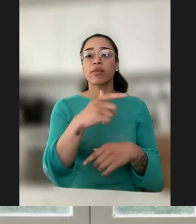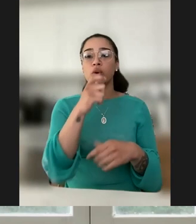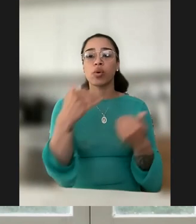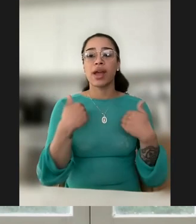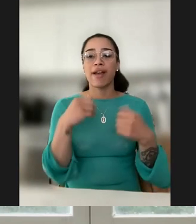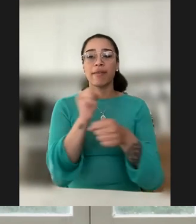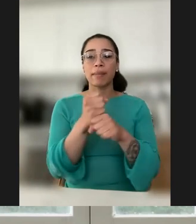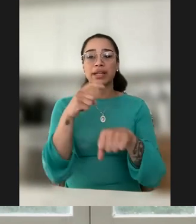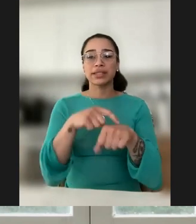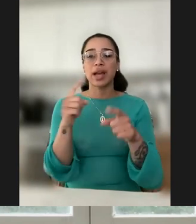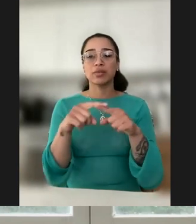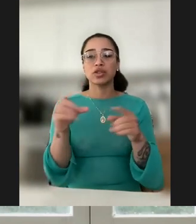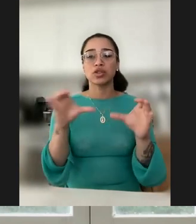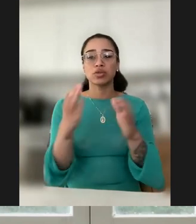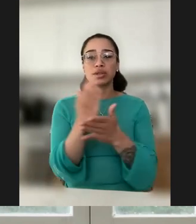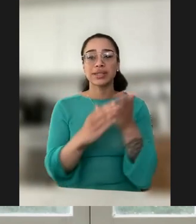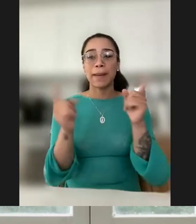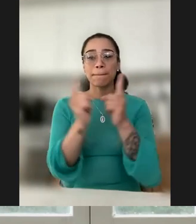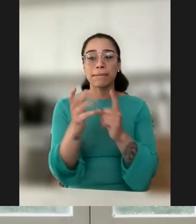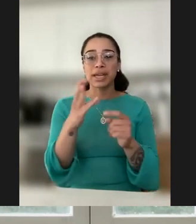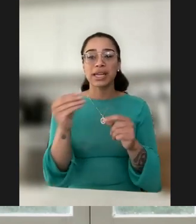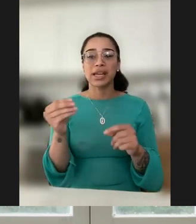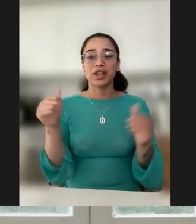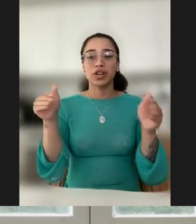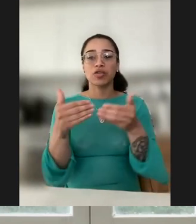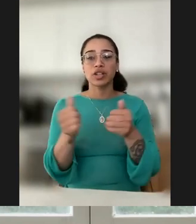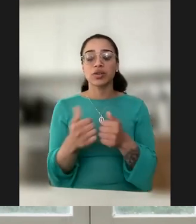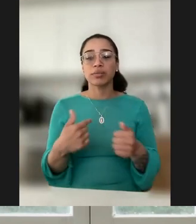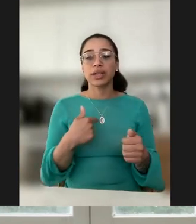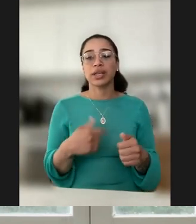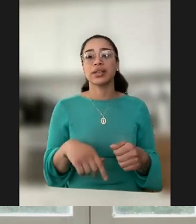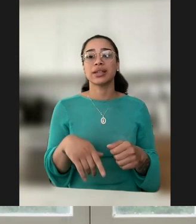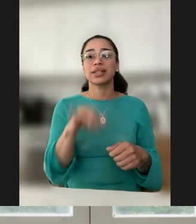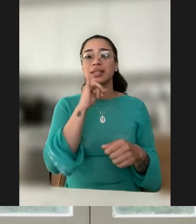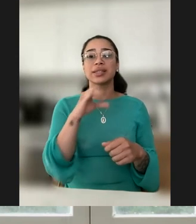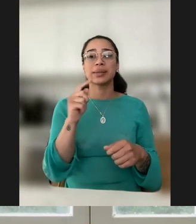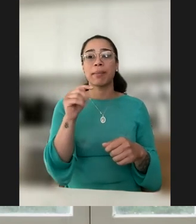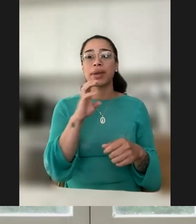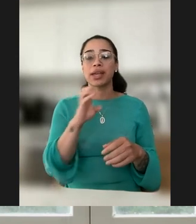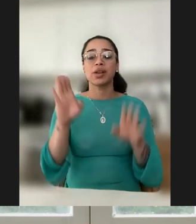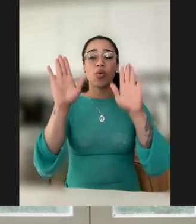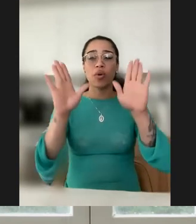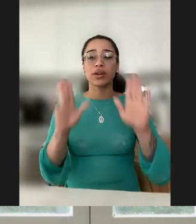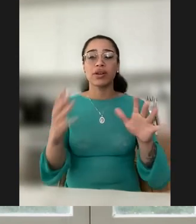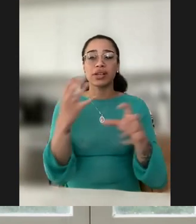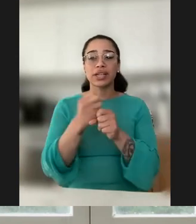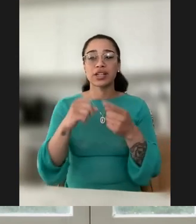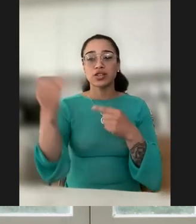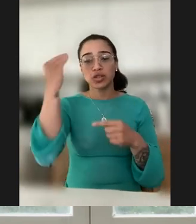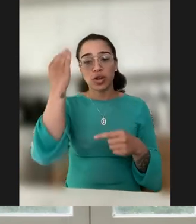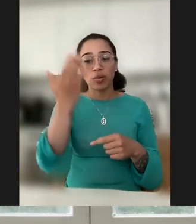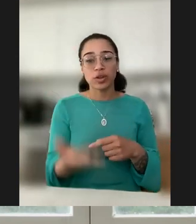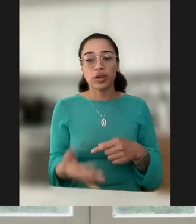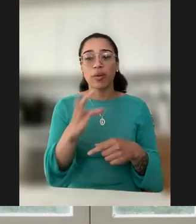me. It's been wonderful getting to know you, and you have really